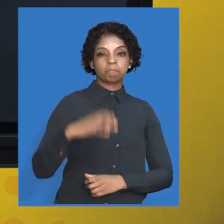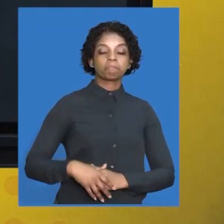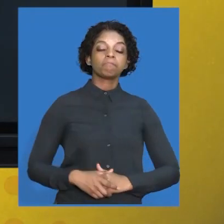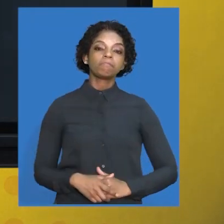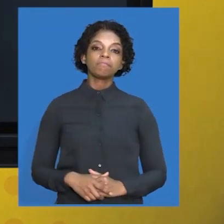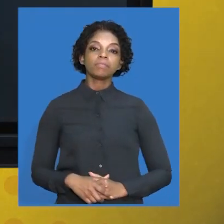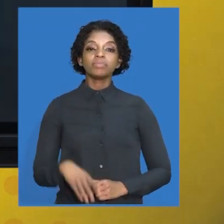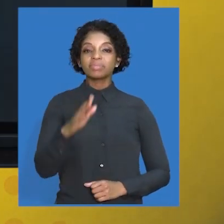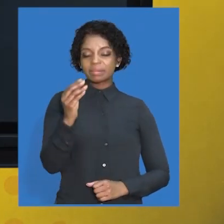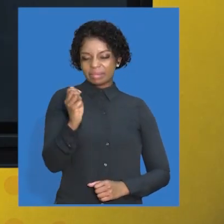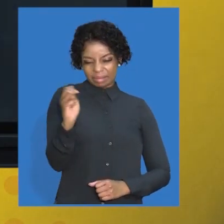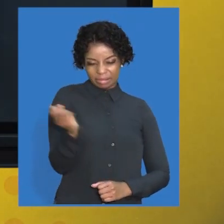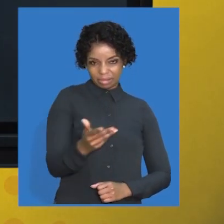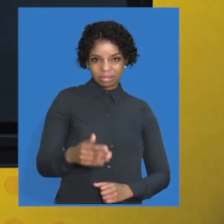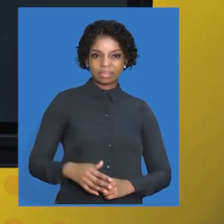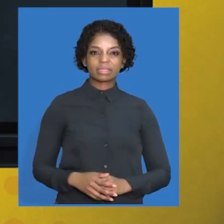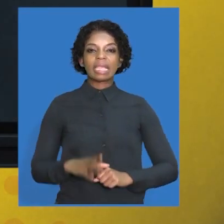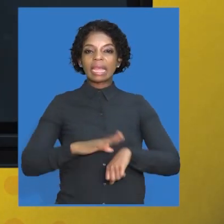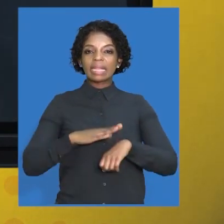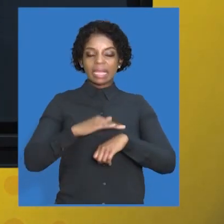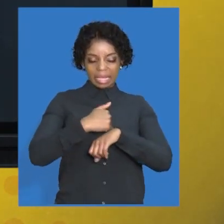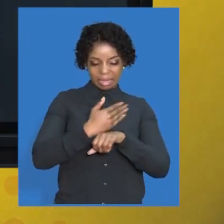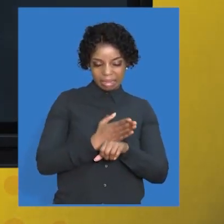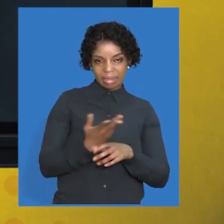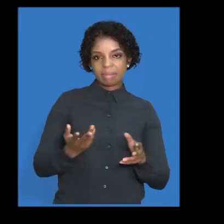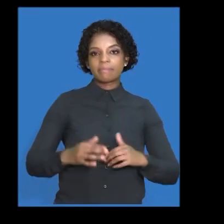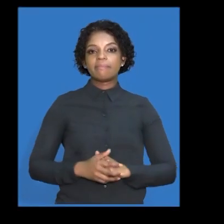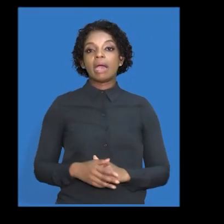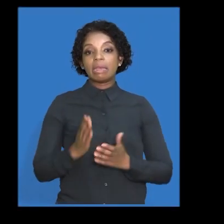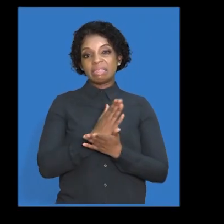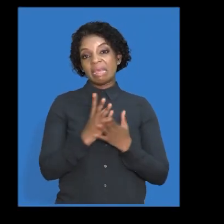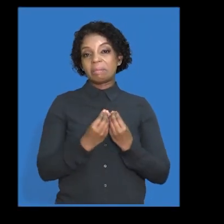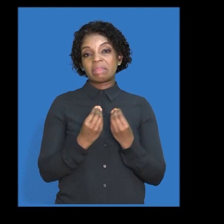consuming. So like those are some of the failures.